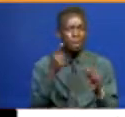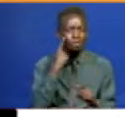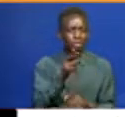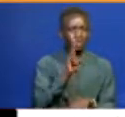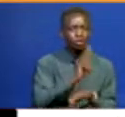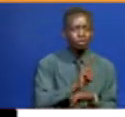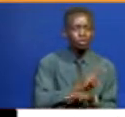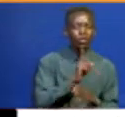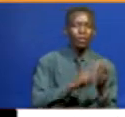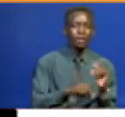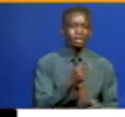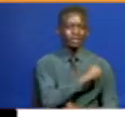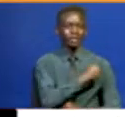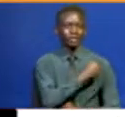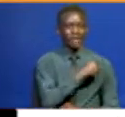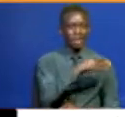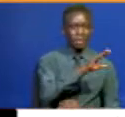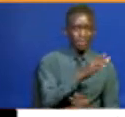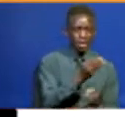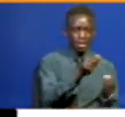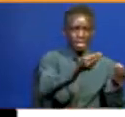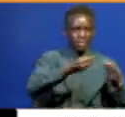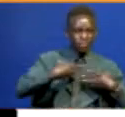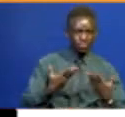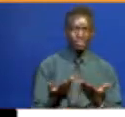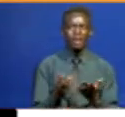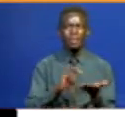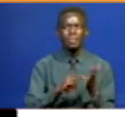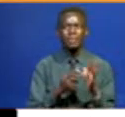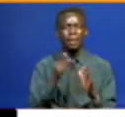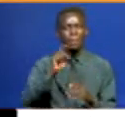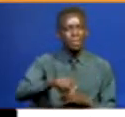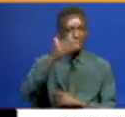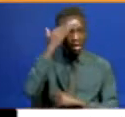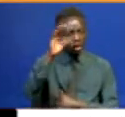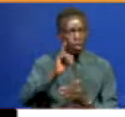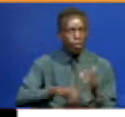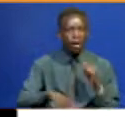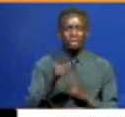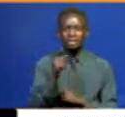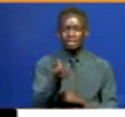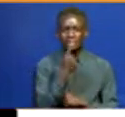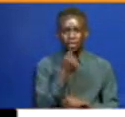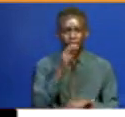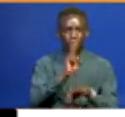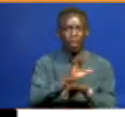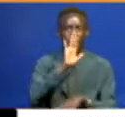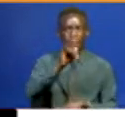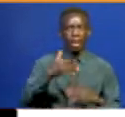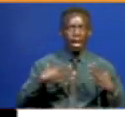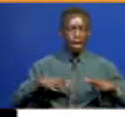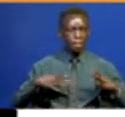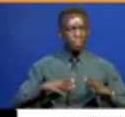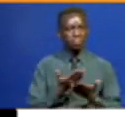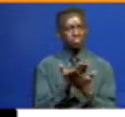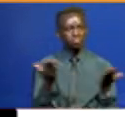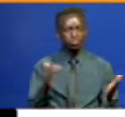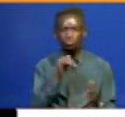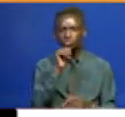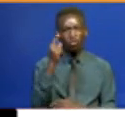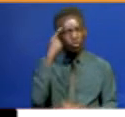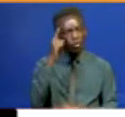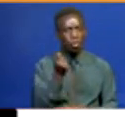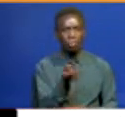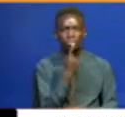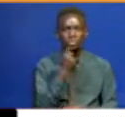aware that not the drugs that are being used by our people, they are not just for medical use.